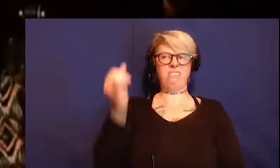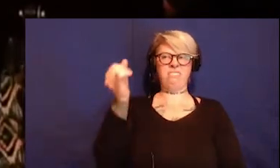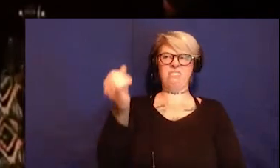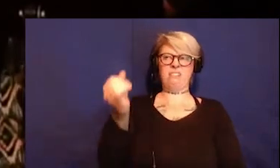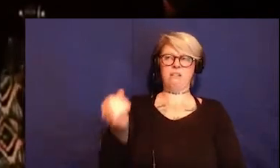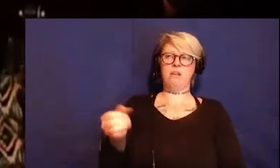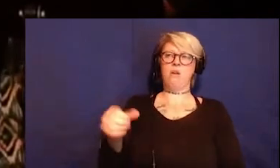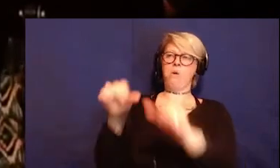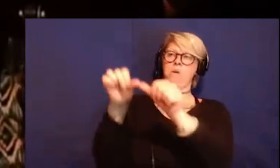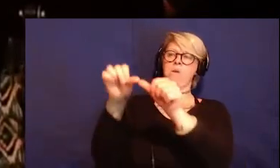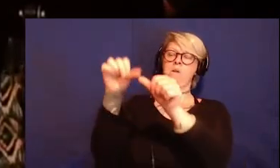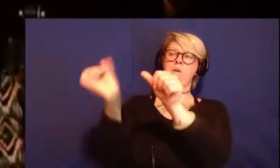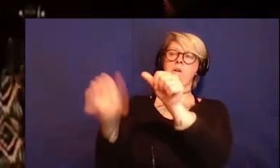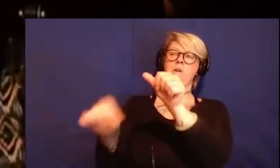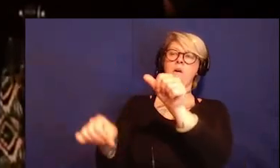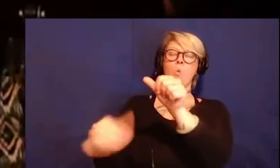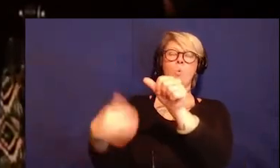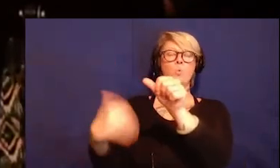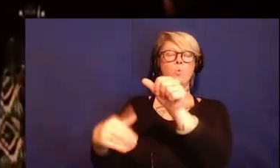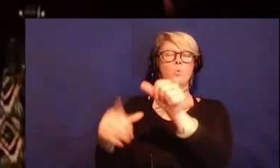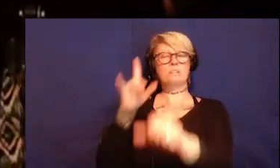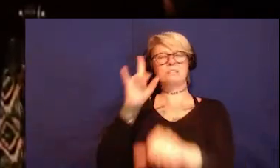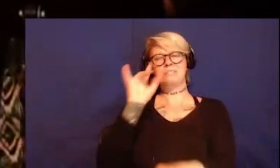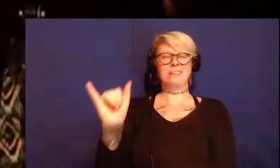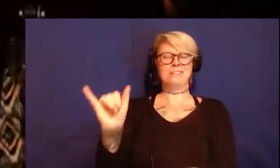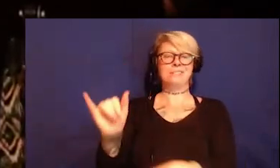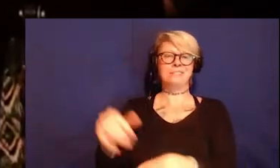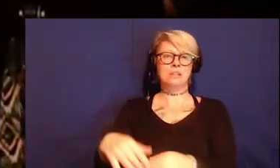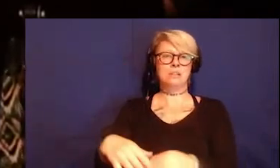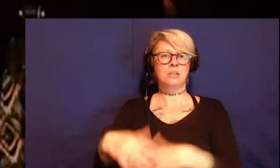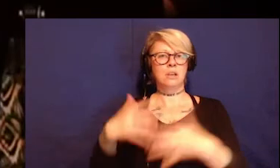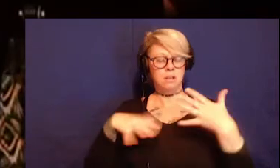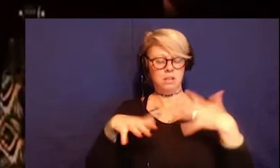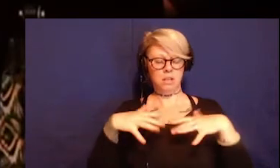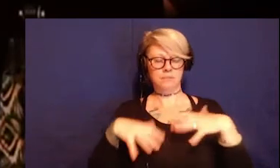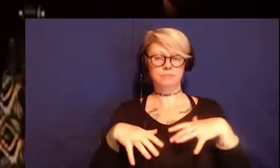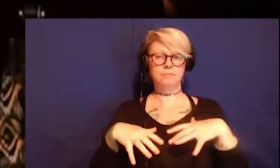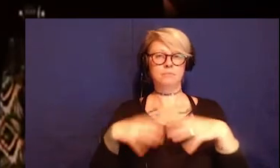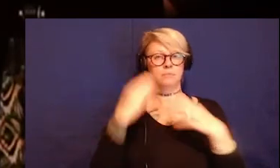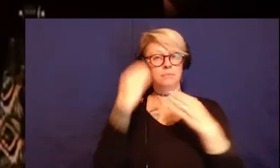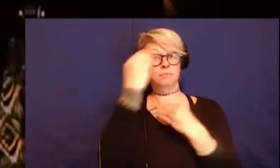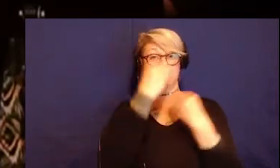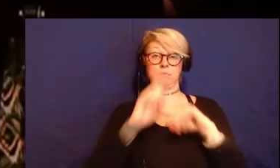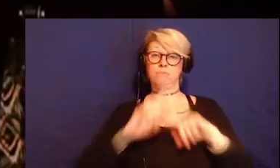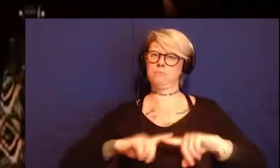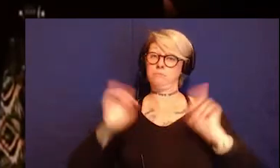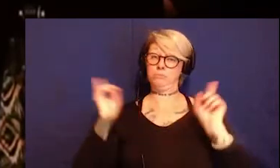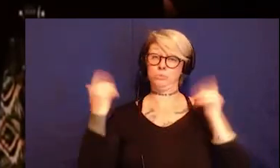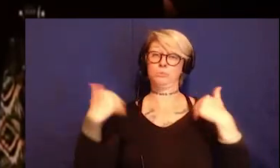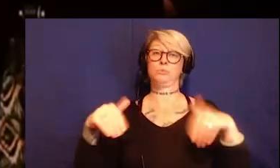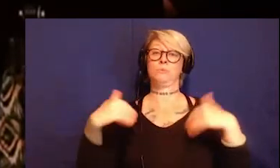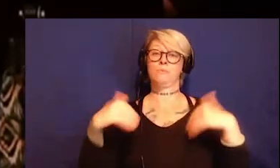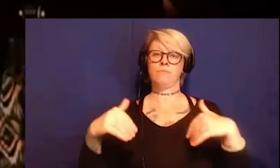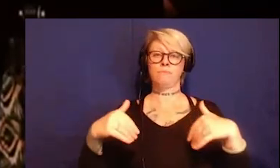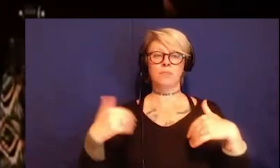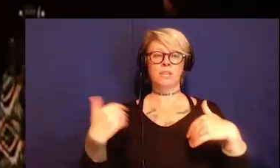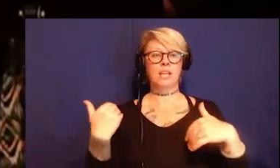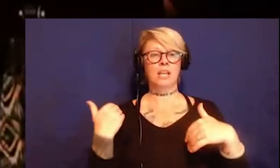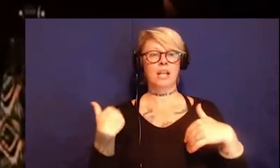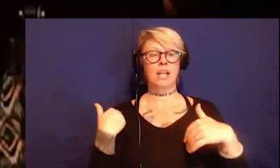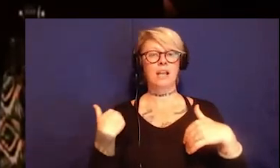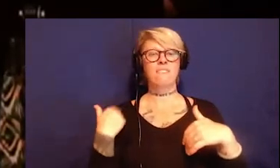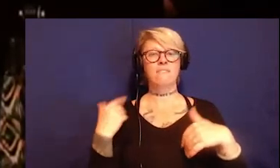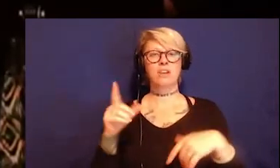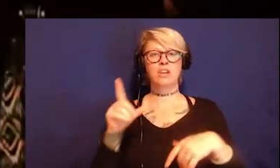sexy déshabillé. Her makeup is also completely different than the current Talia, and she's wearing a luxurious